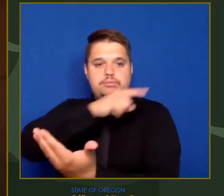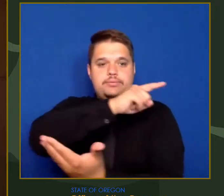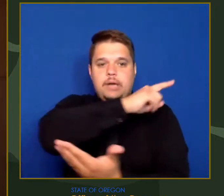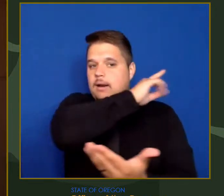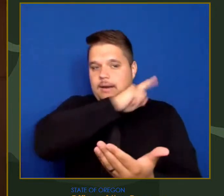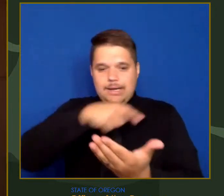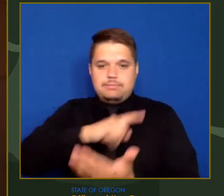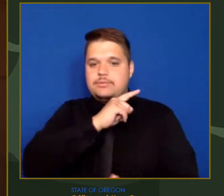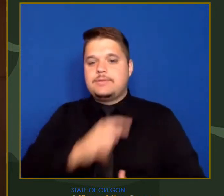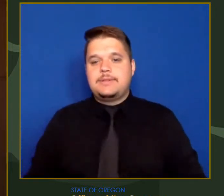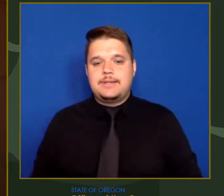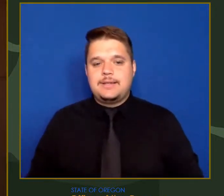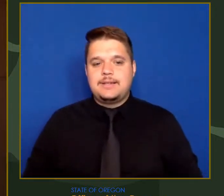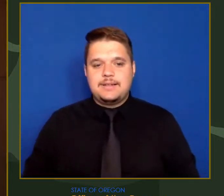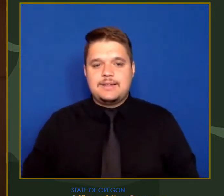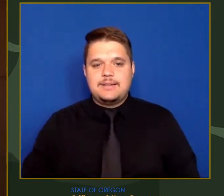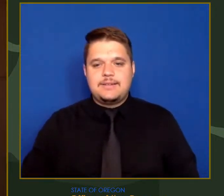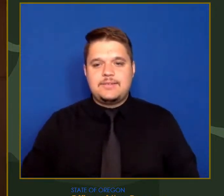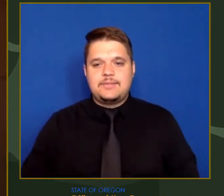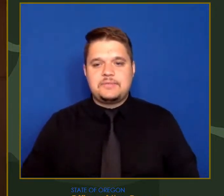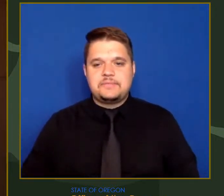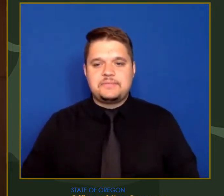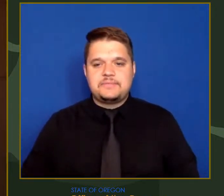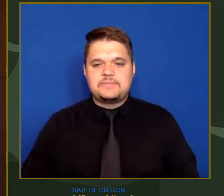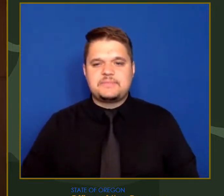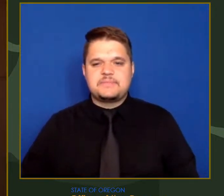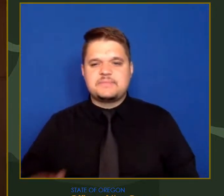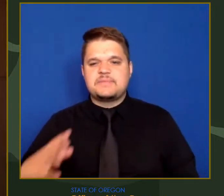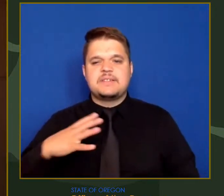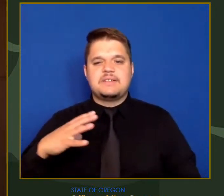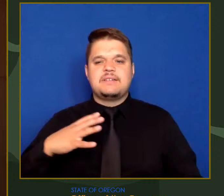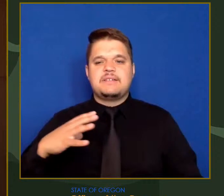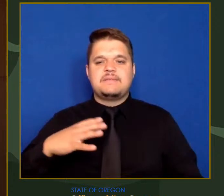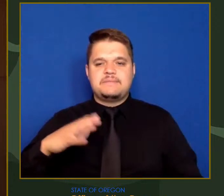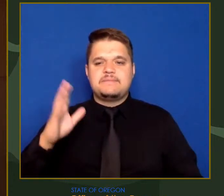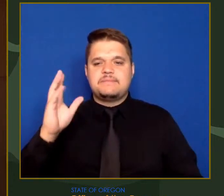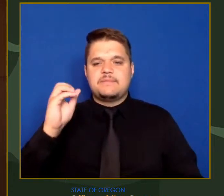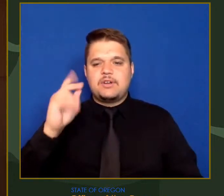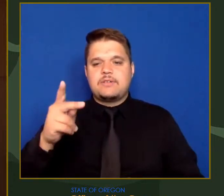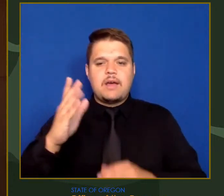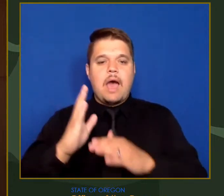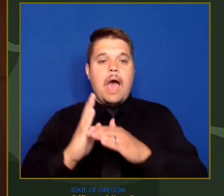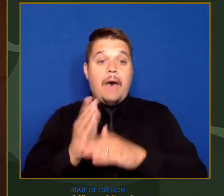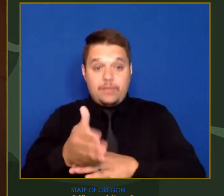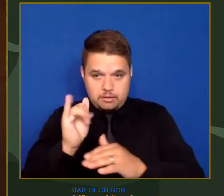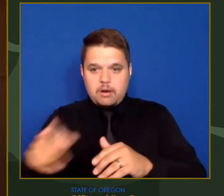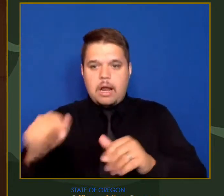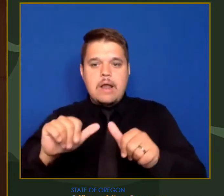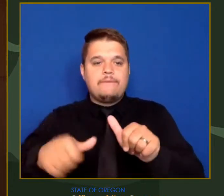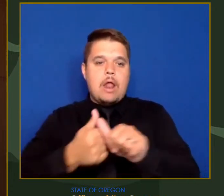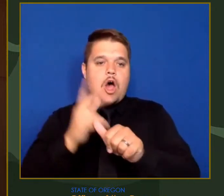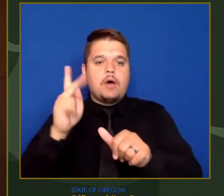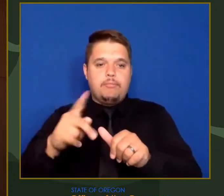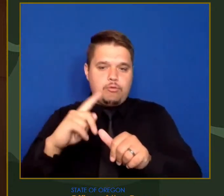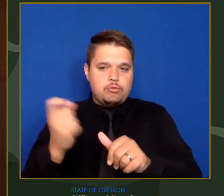I mean, if you want to follow up with us after the press conference, can you hear? Try one more